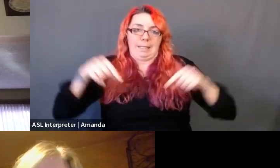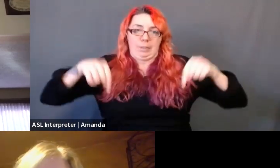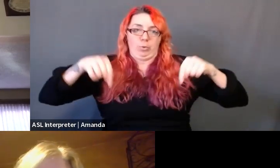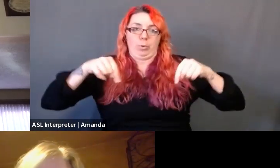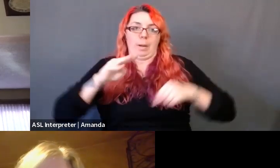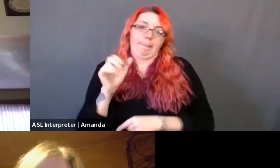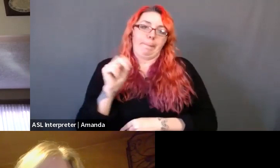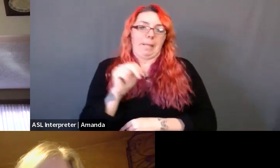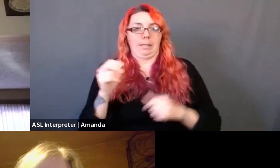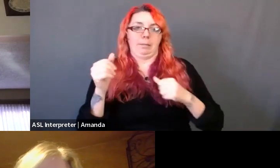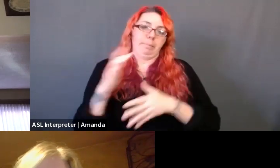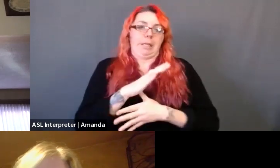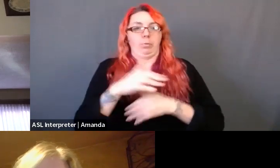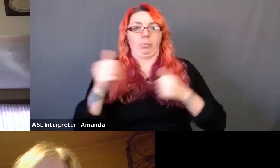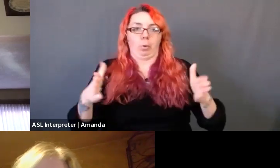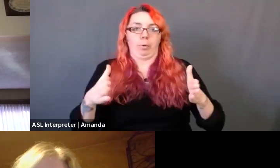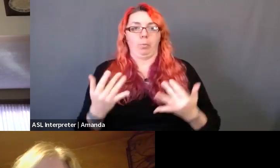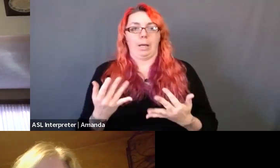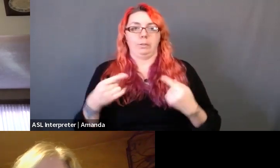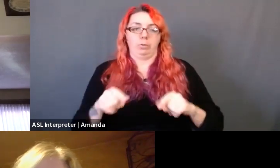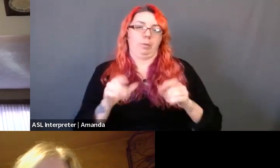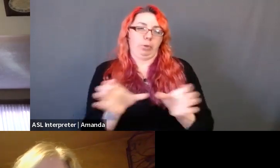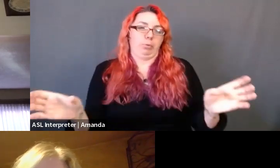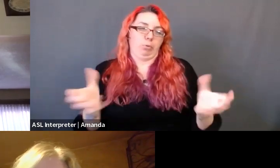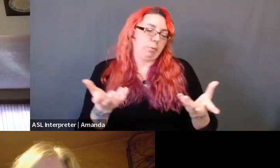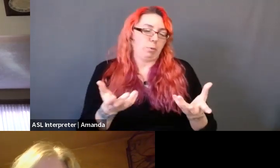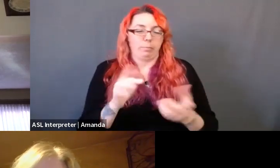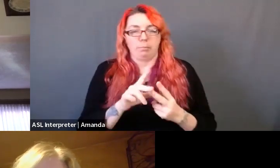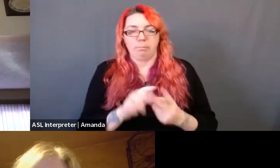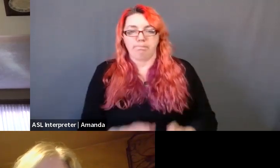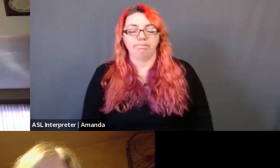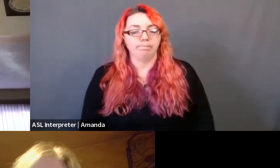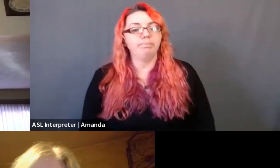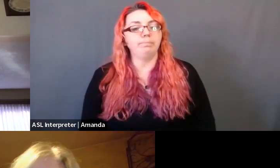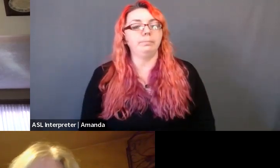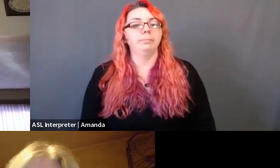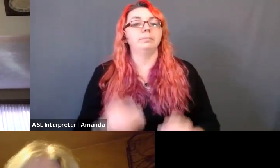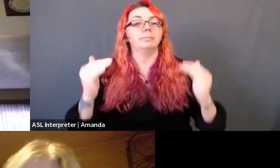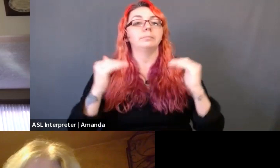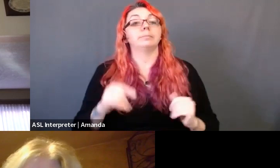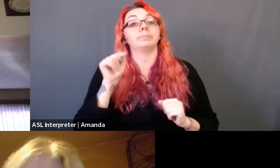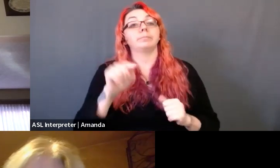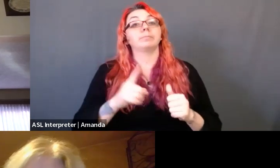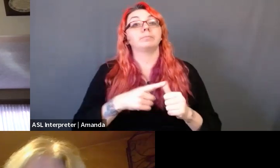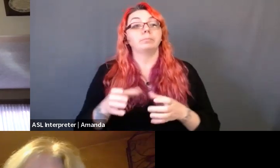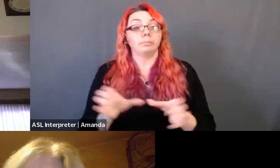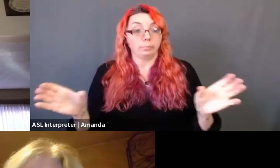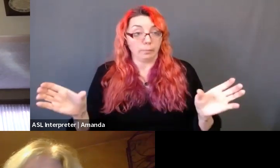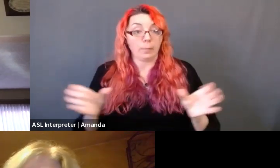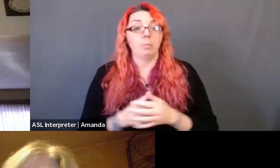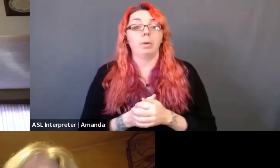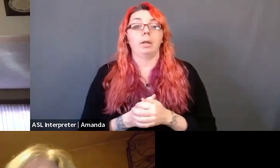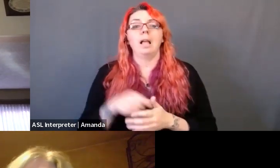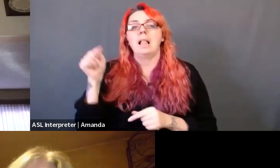further. So I'm gonna right away get you into a breakout group. So this is the first breakout group, and this breakout group I think is gonna guide the